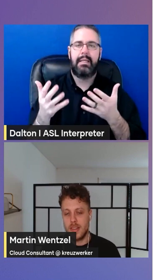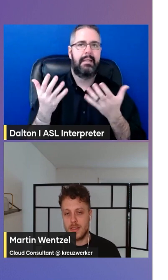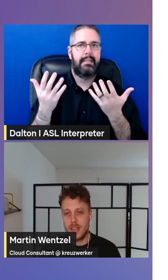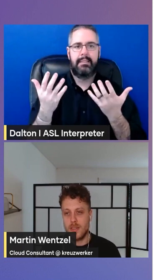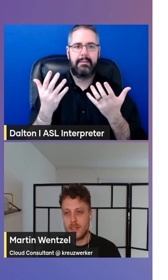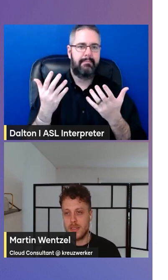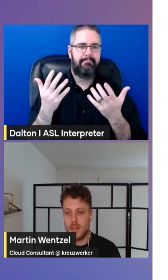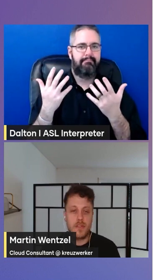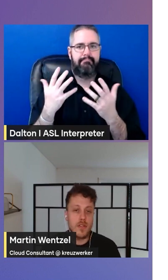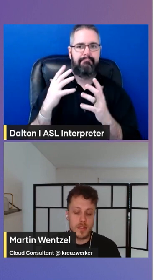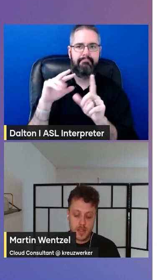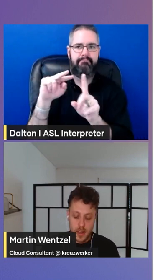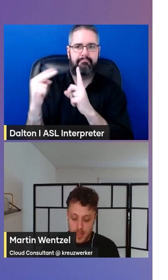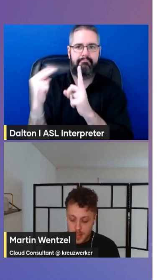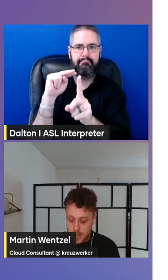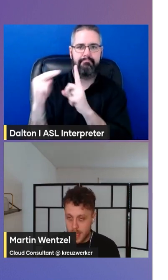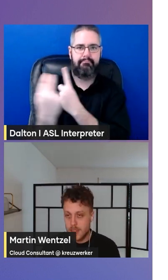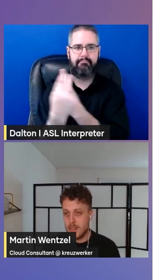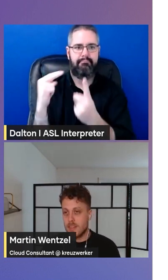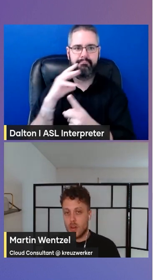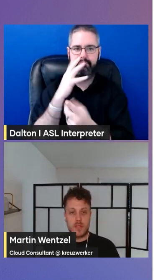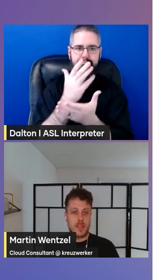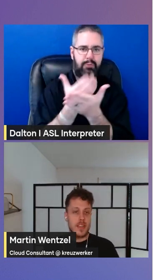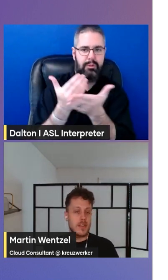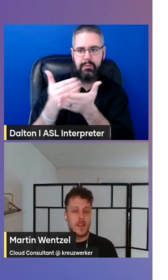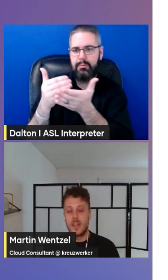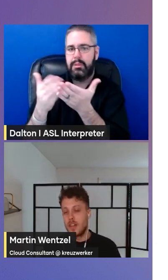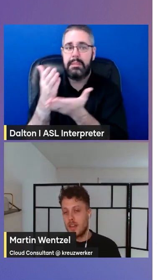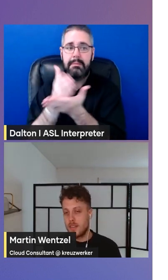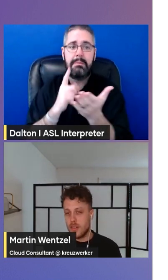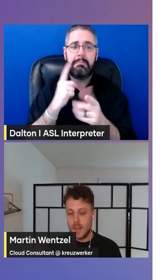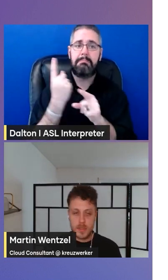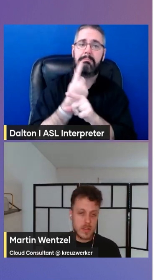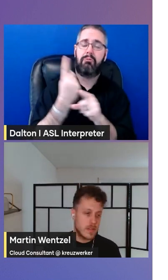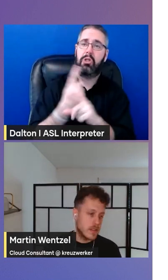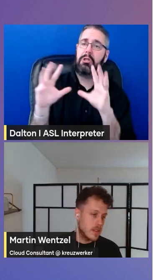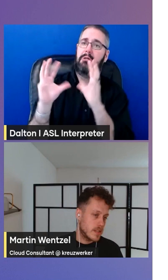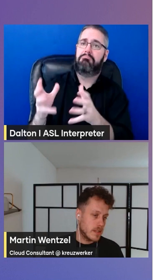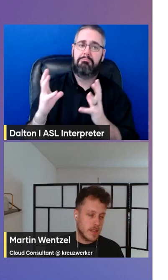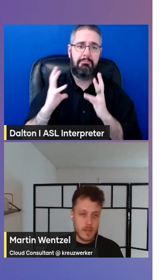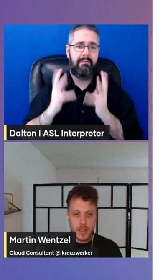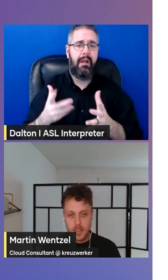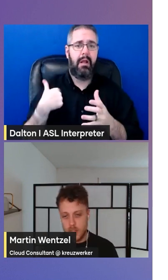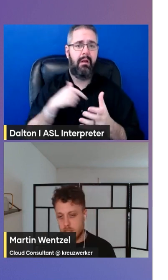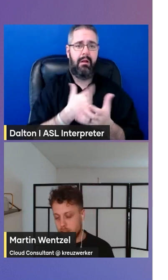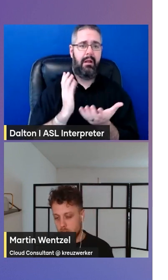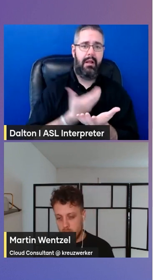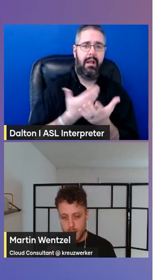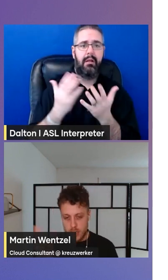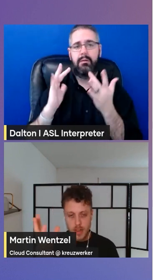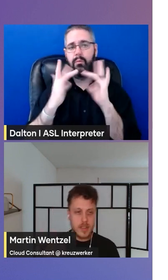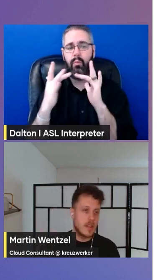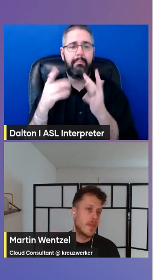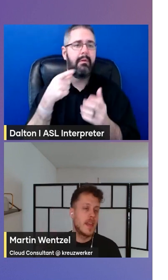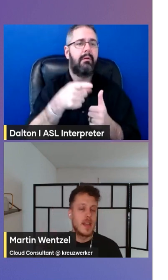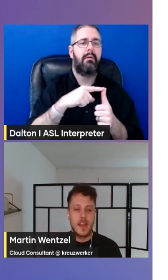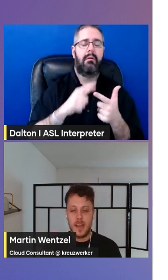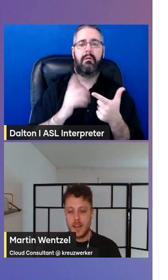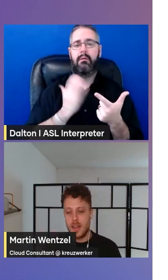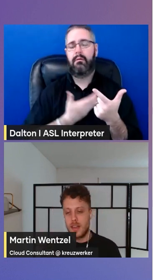to that, because, of course, the easiest case is a normal container. It's our web server, it's our database. We just say, okay, please run